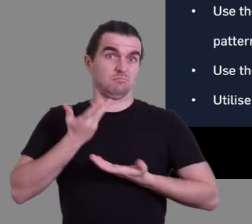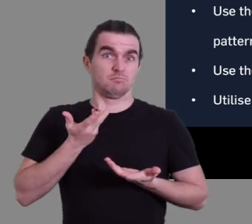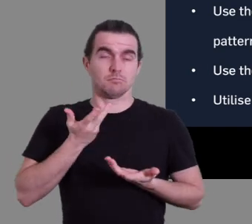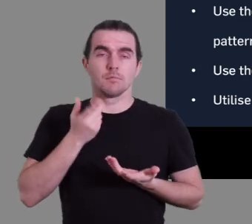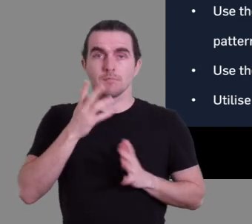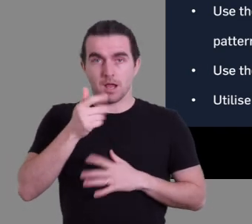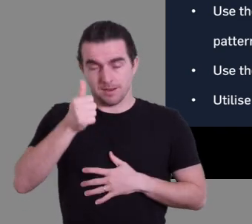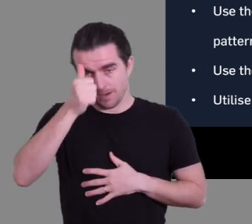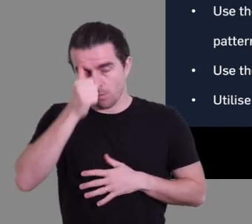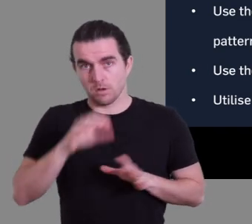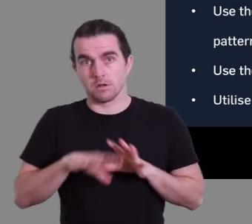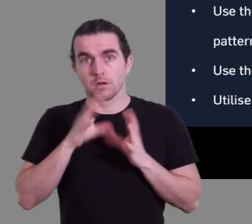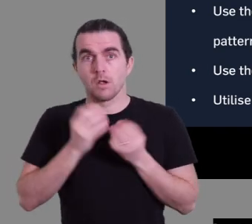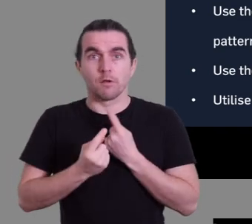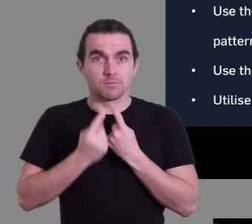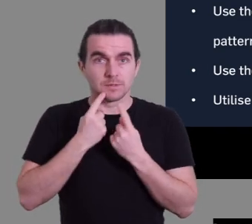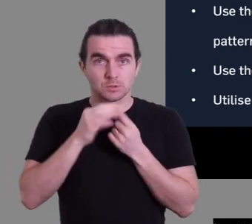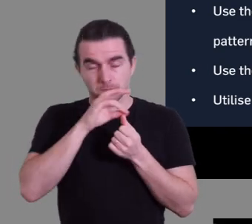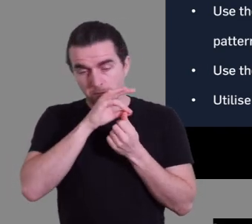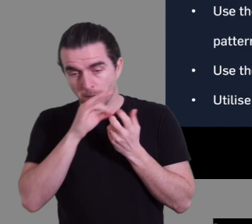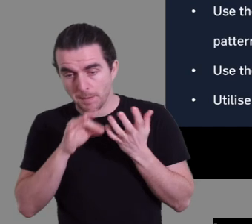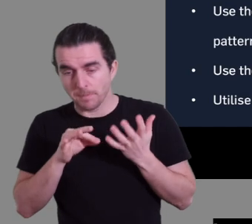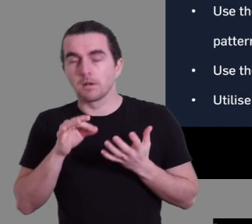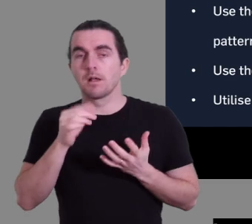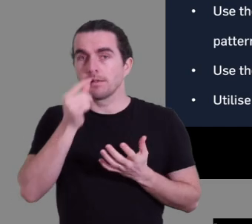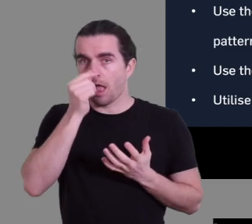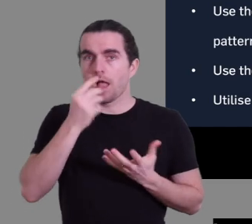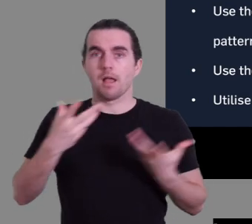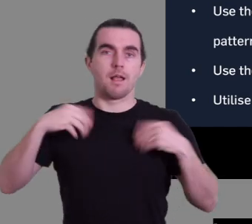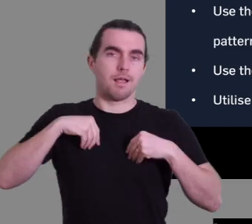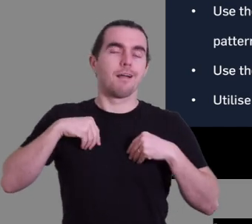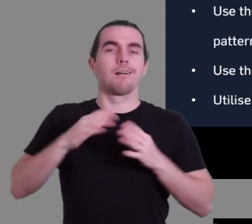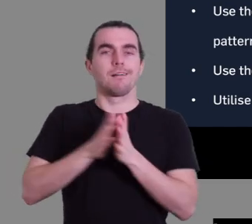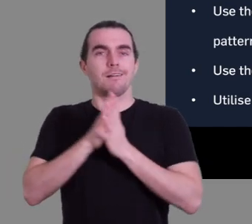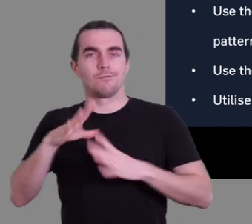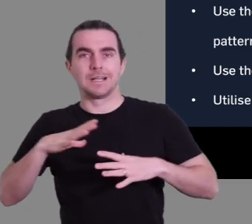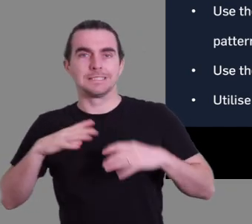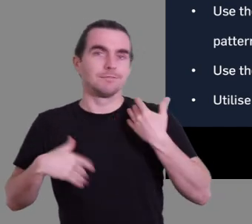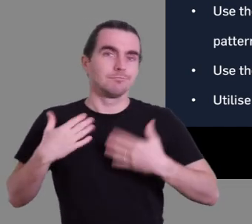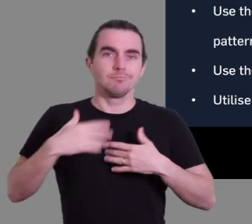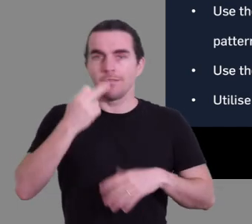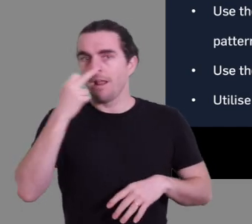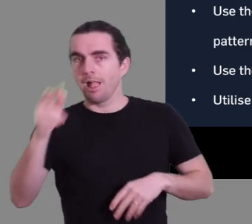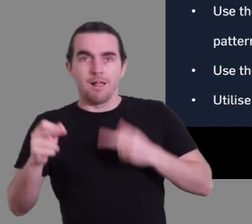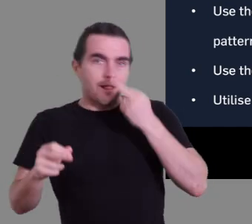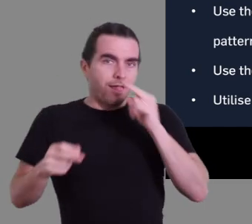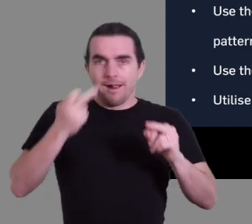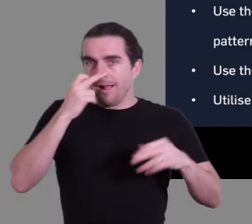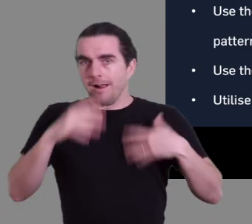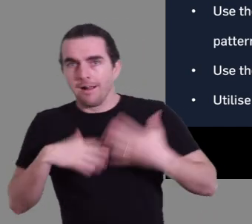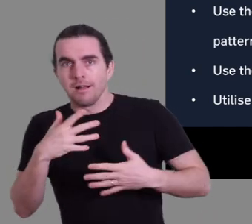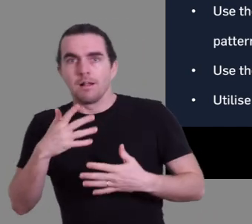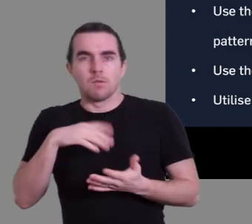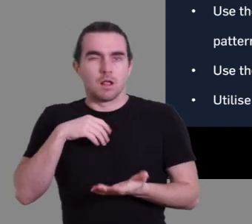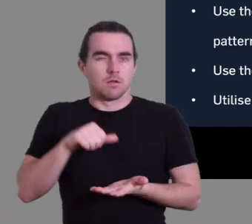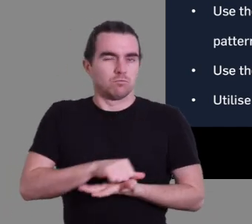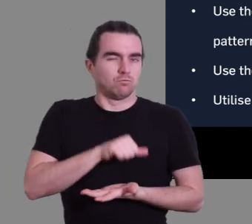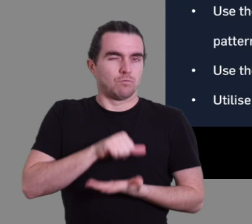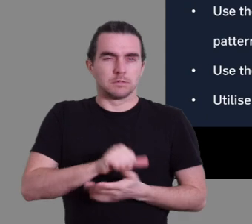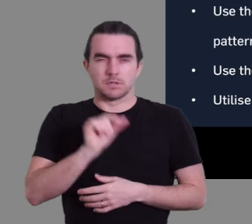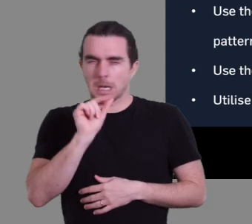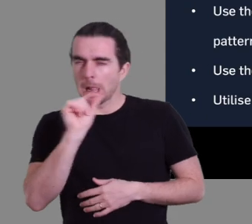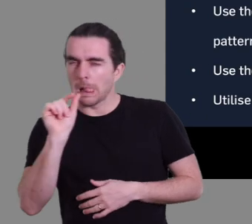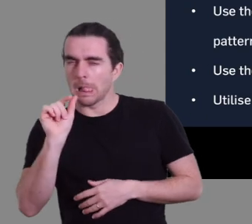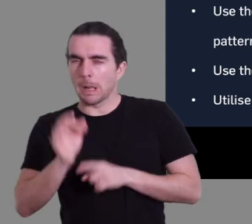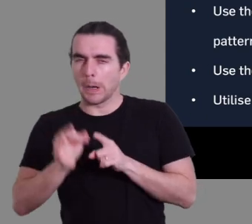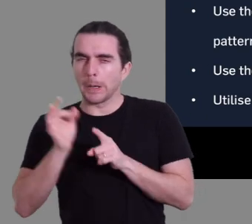one, you've got to know the information, but then being able to observe it and then diagnose it, and then I suppose picking the right or the